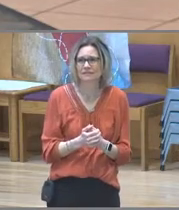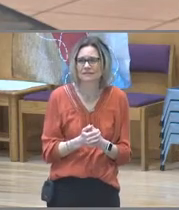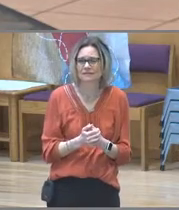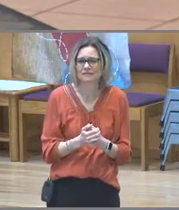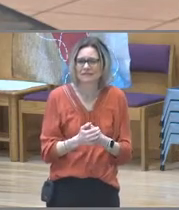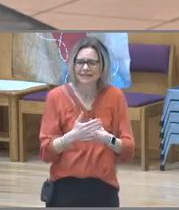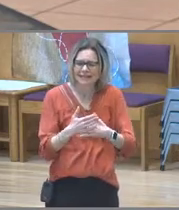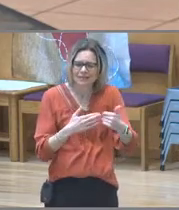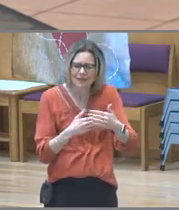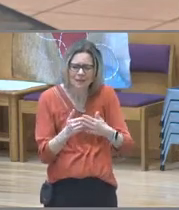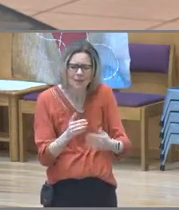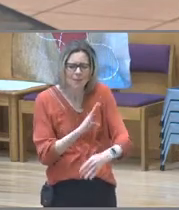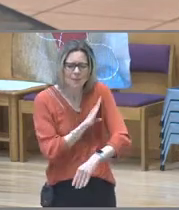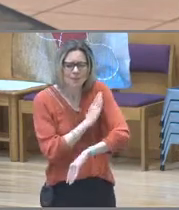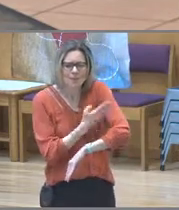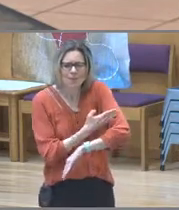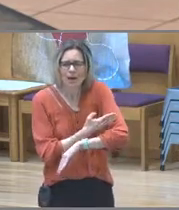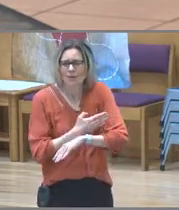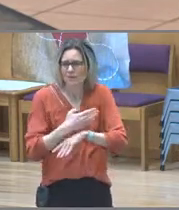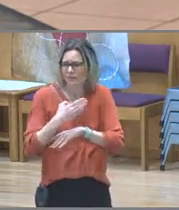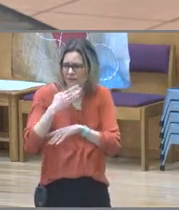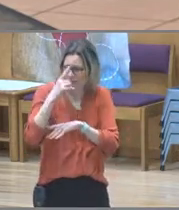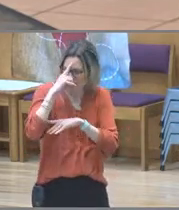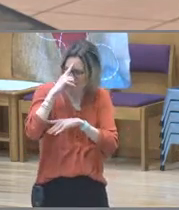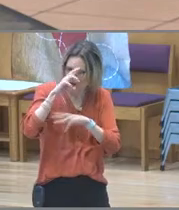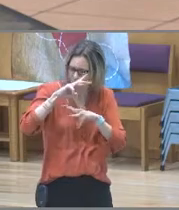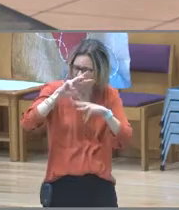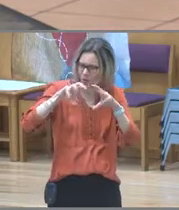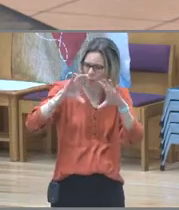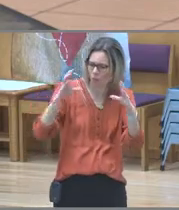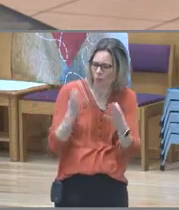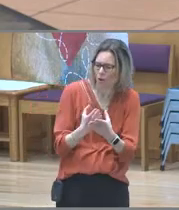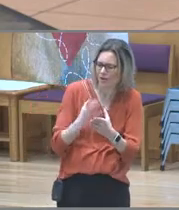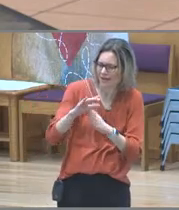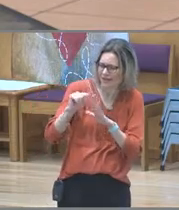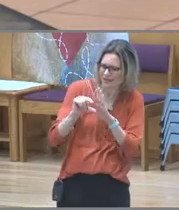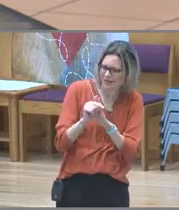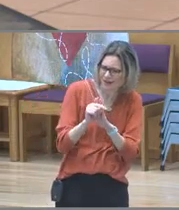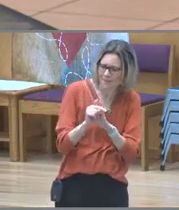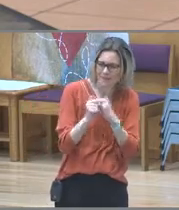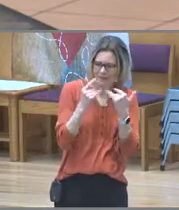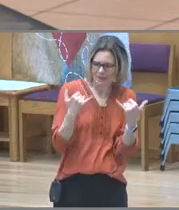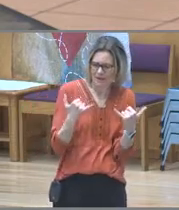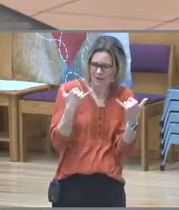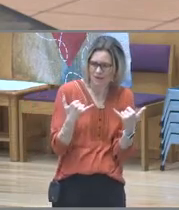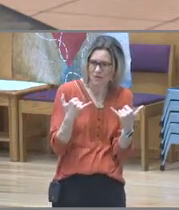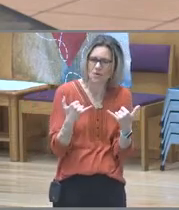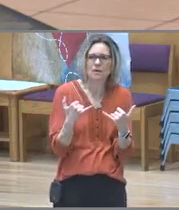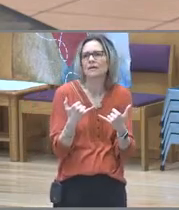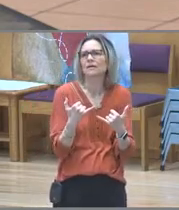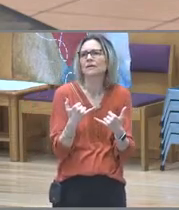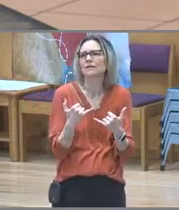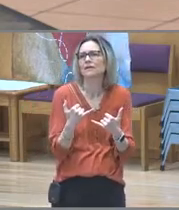the powerful thought that they're in their world at that time and this time and all time, they think